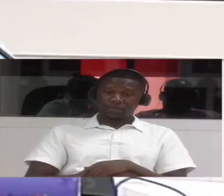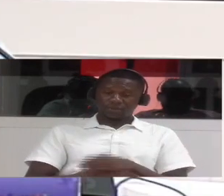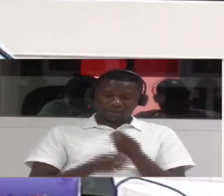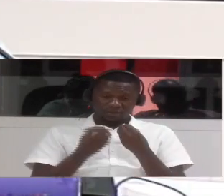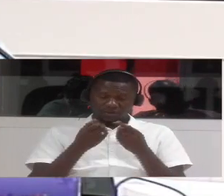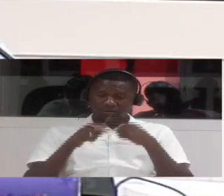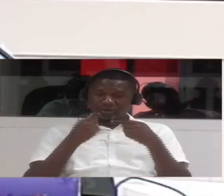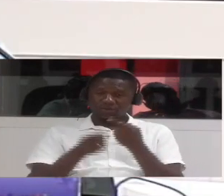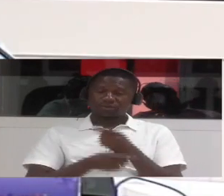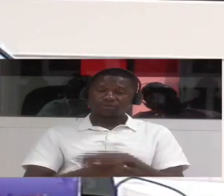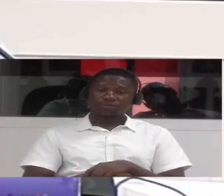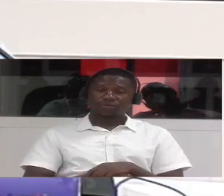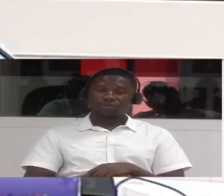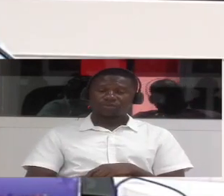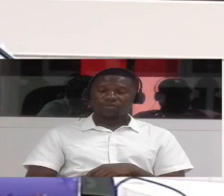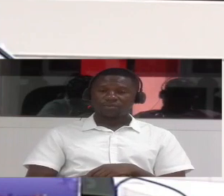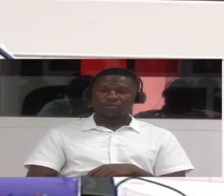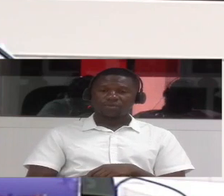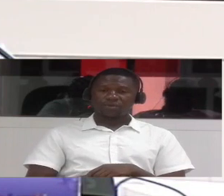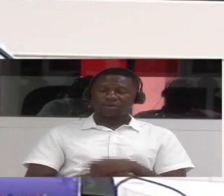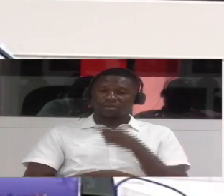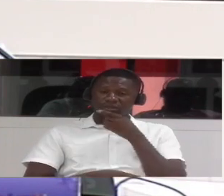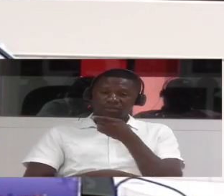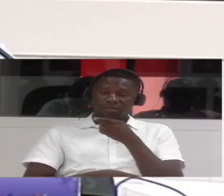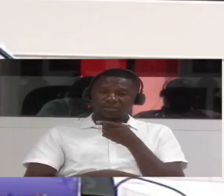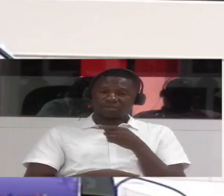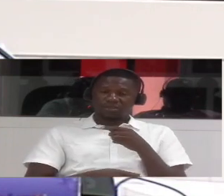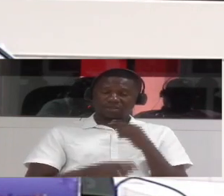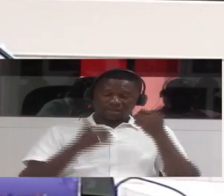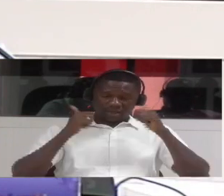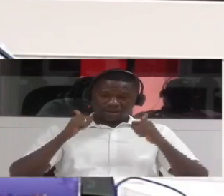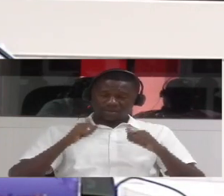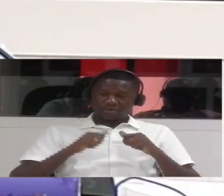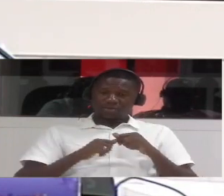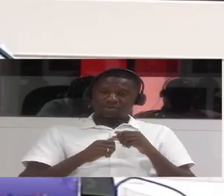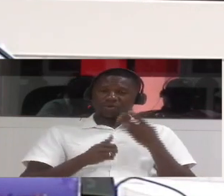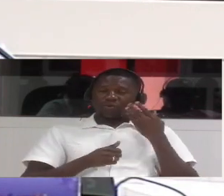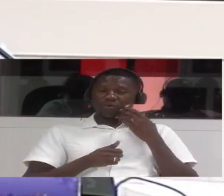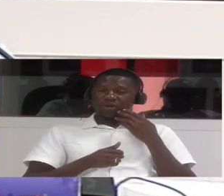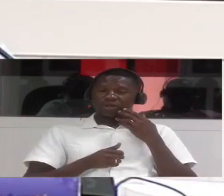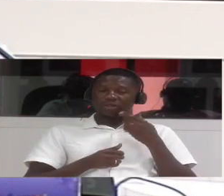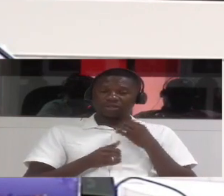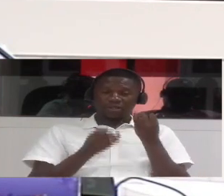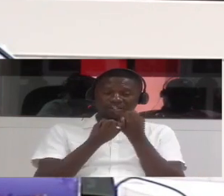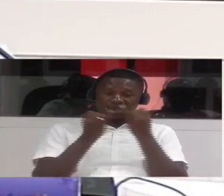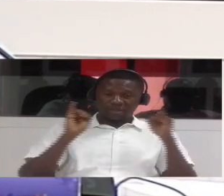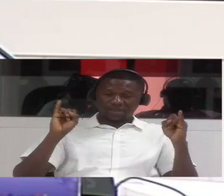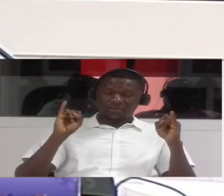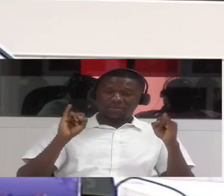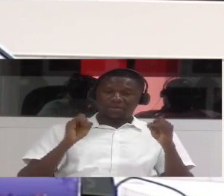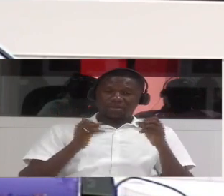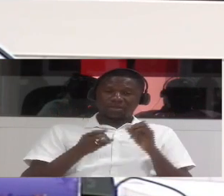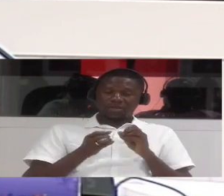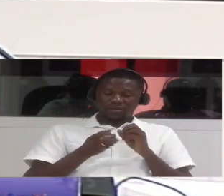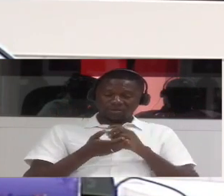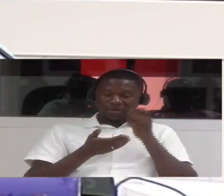This particular incident was when the Independent published